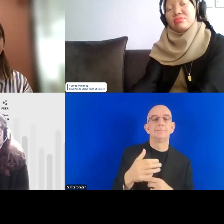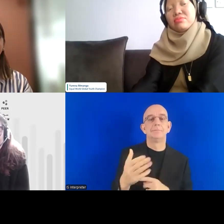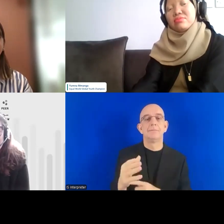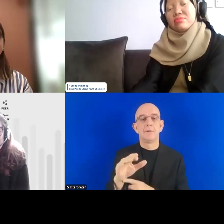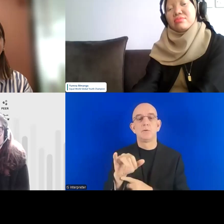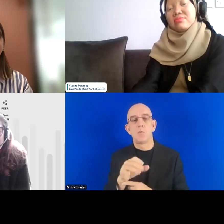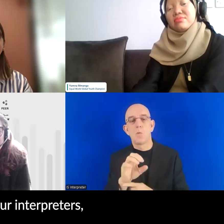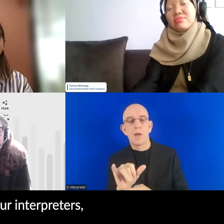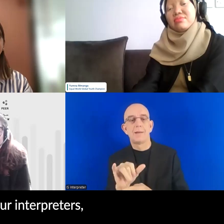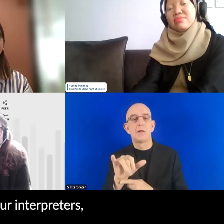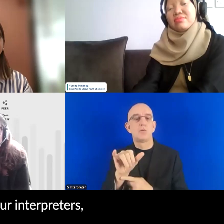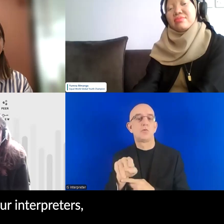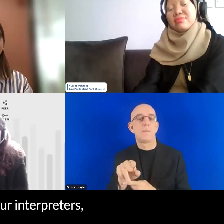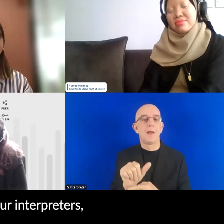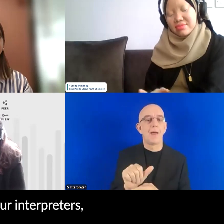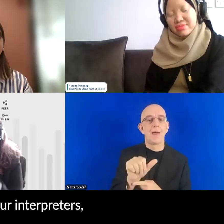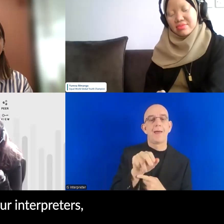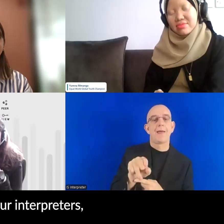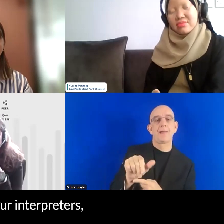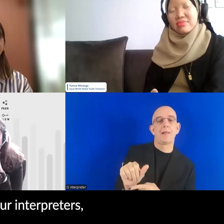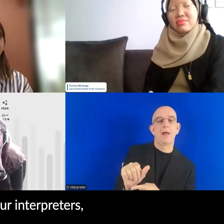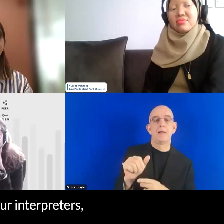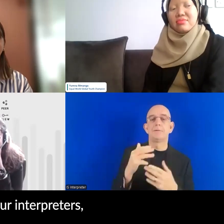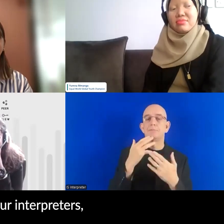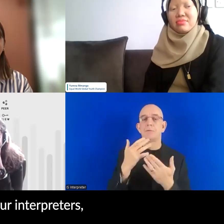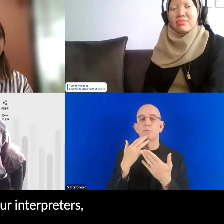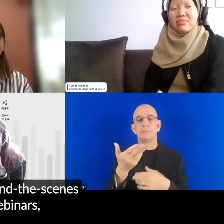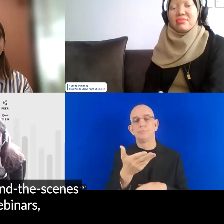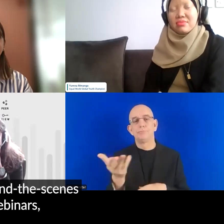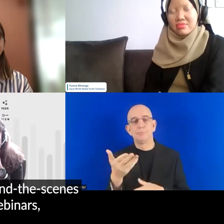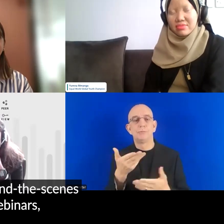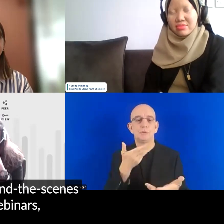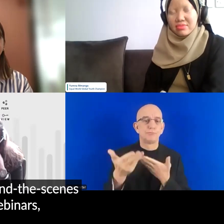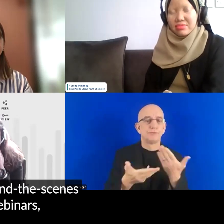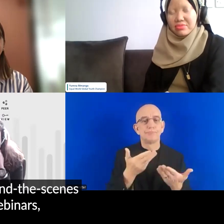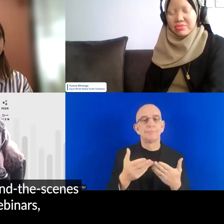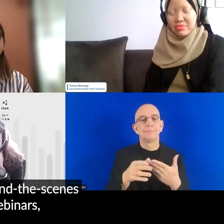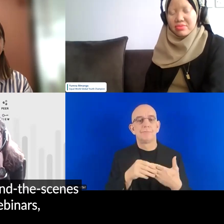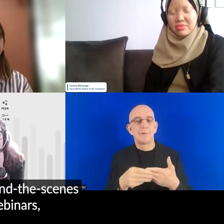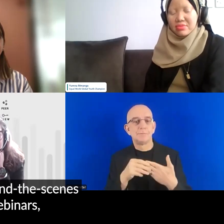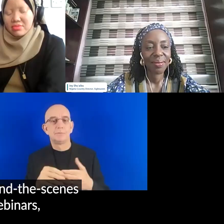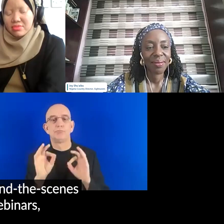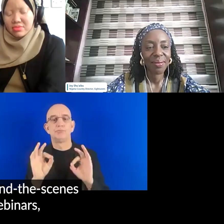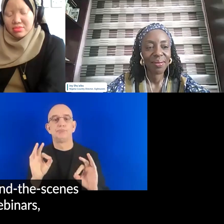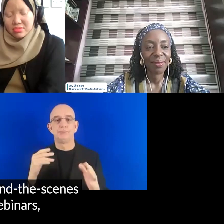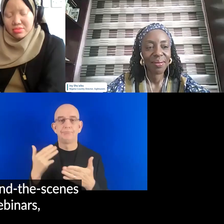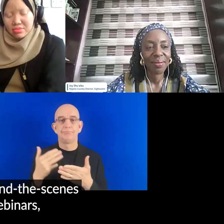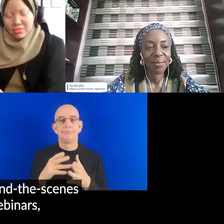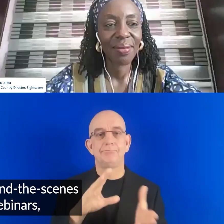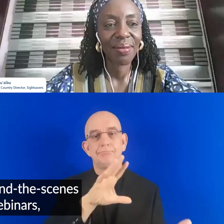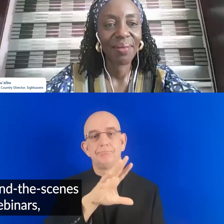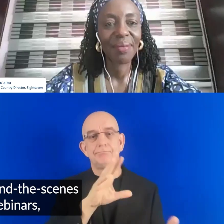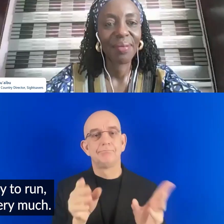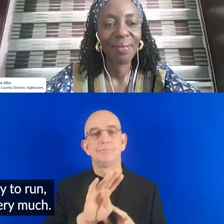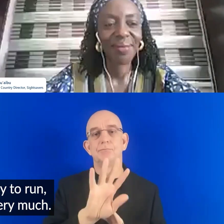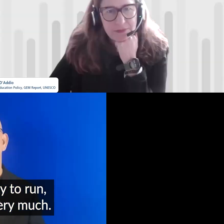minutes. My appreciation to our interpreters and also to the behind the scenes people for